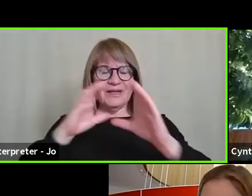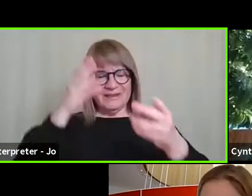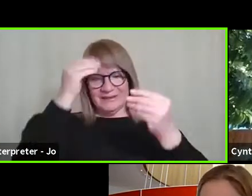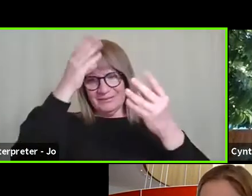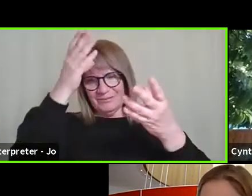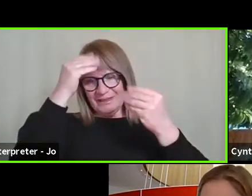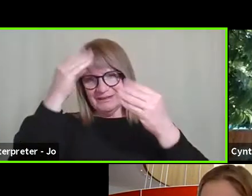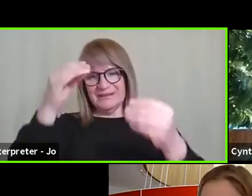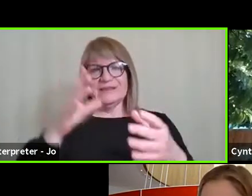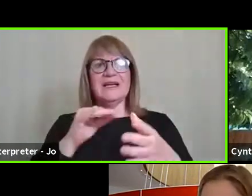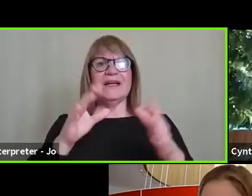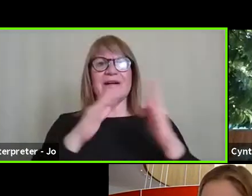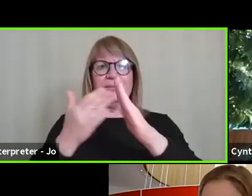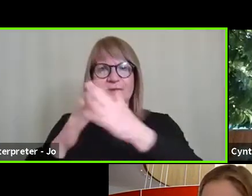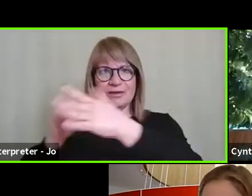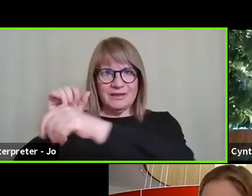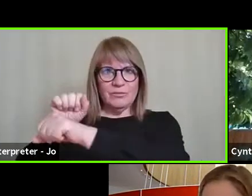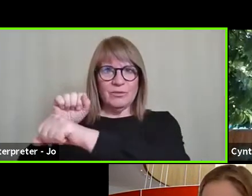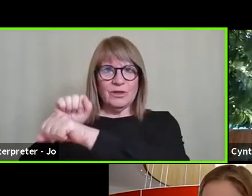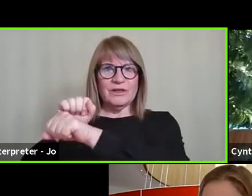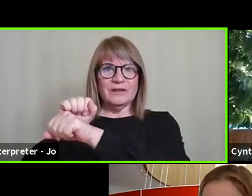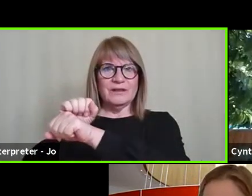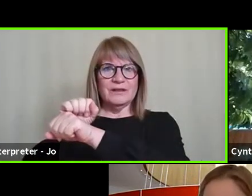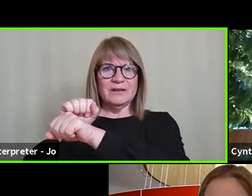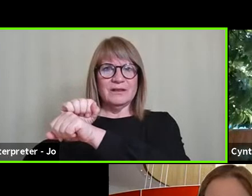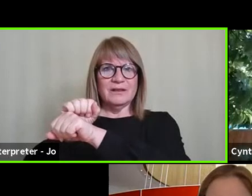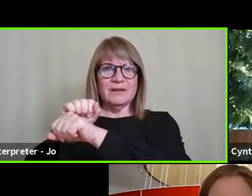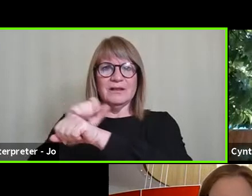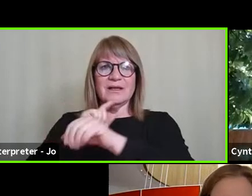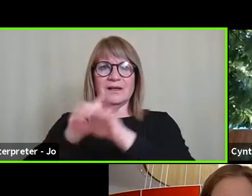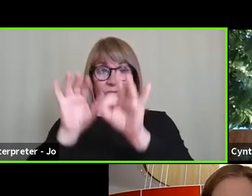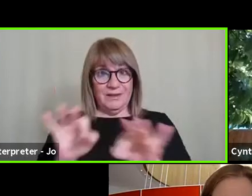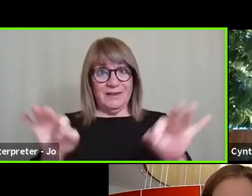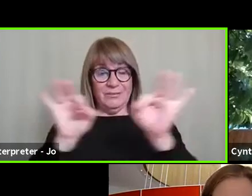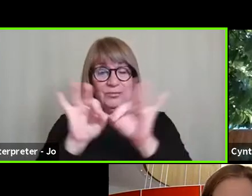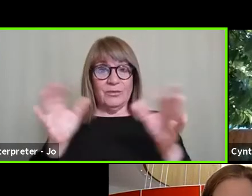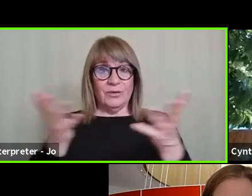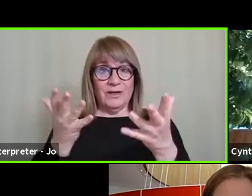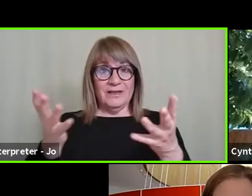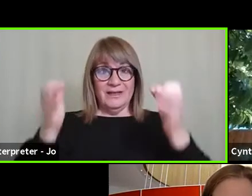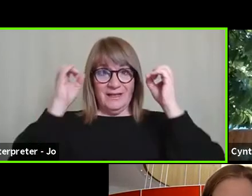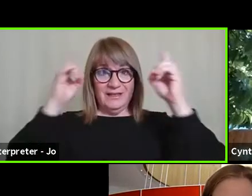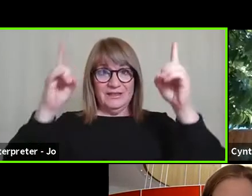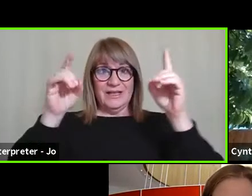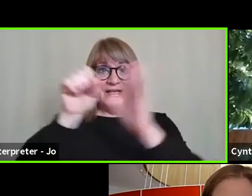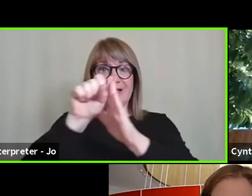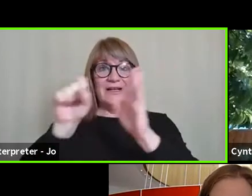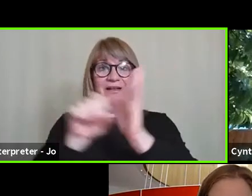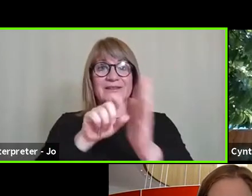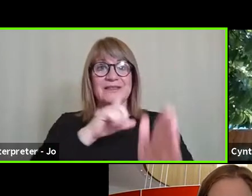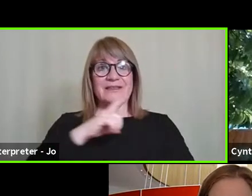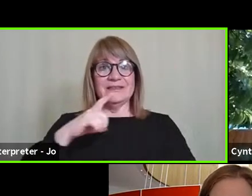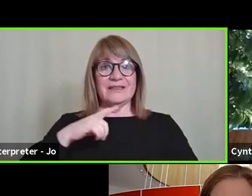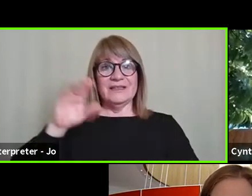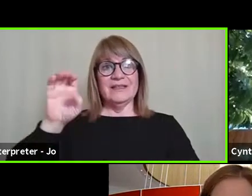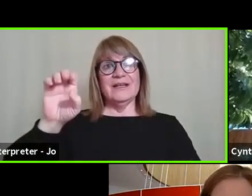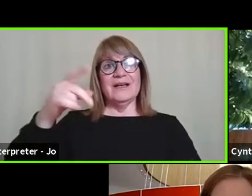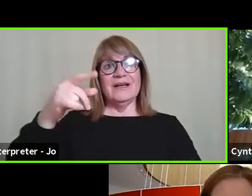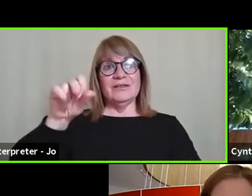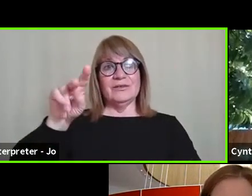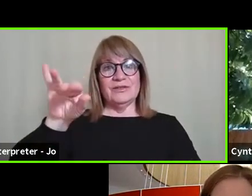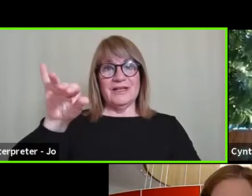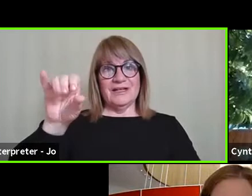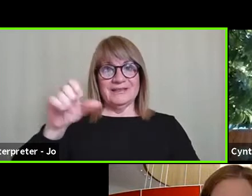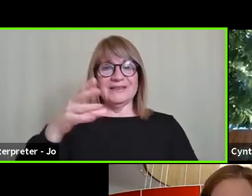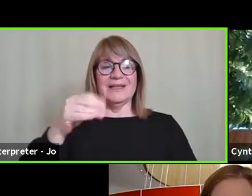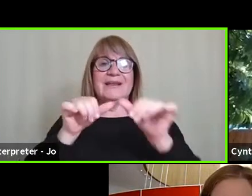work that we have done and really importantly educating our state legislators on eugenics and the continued